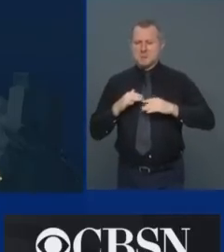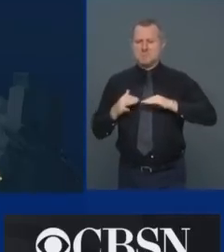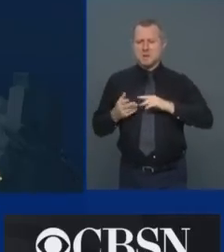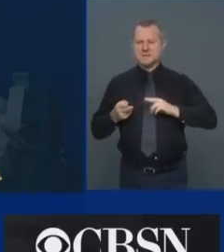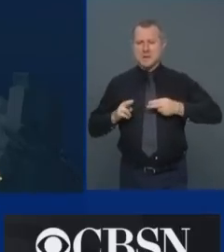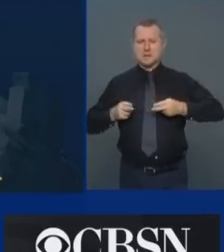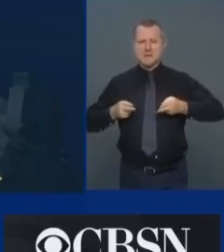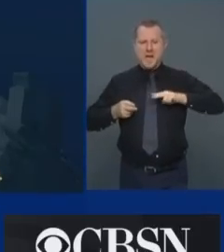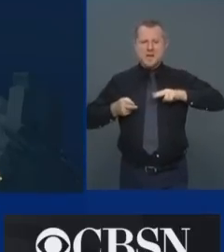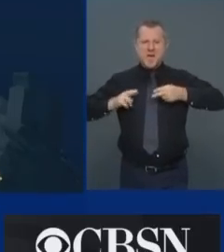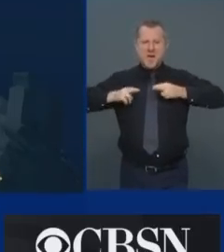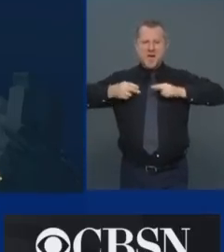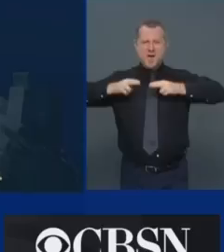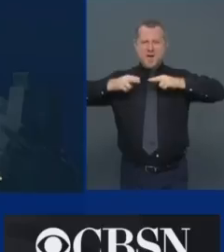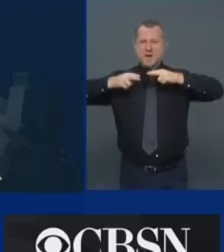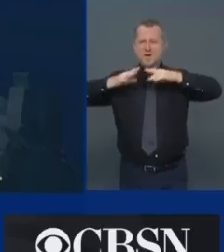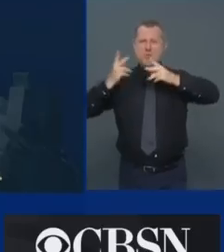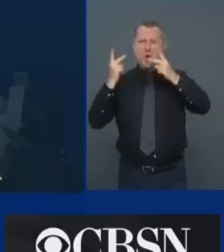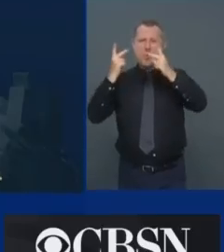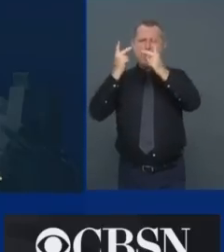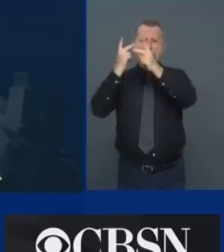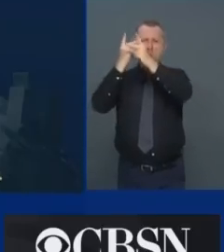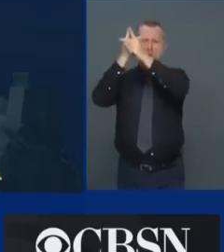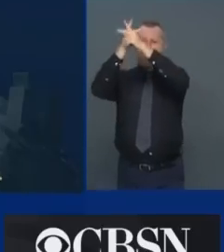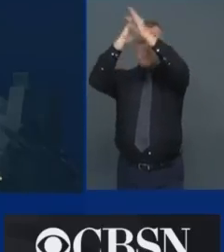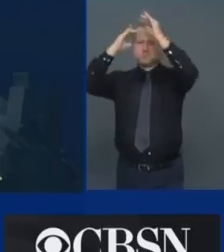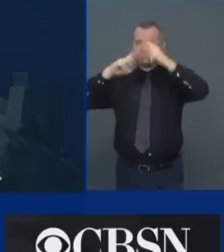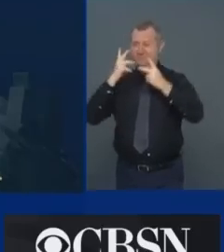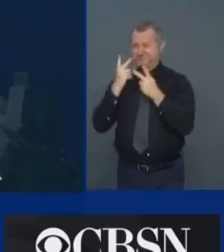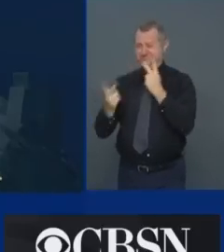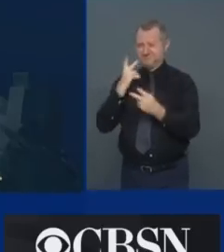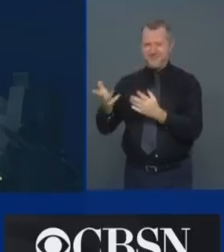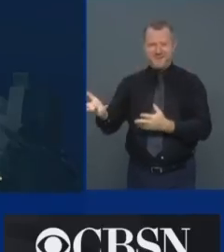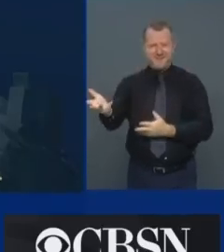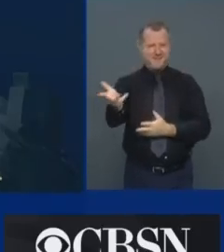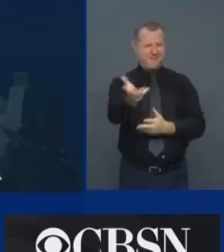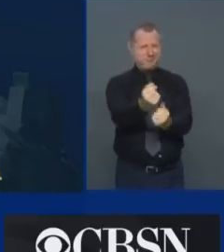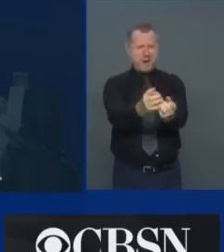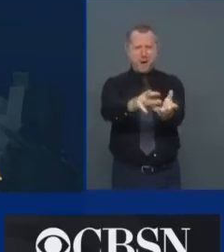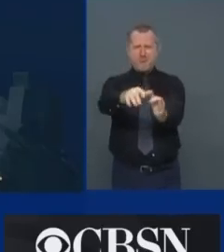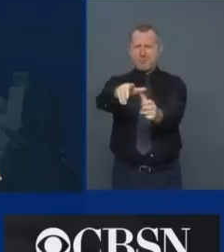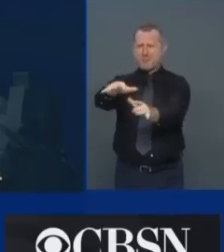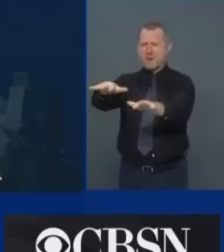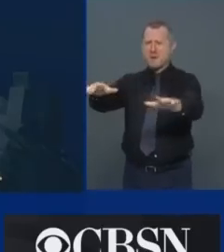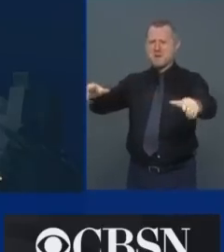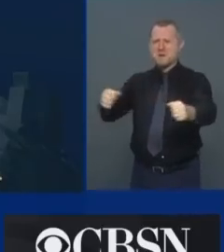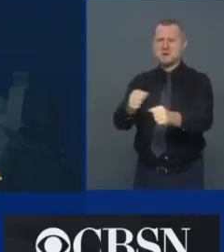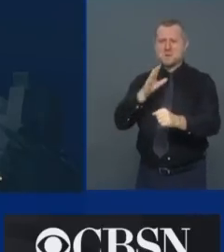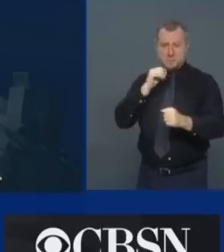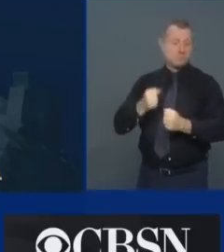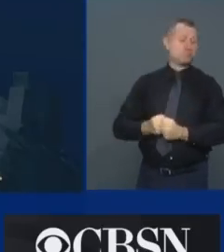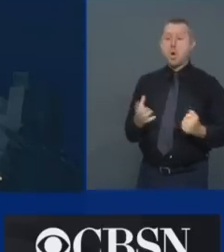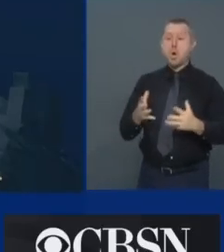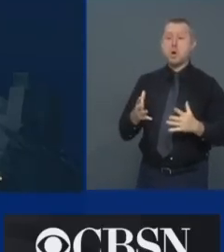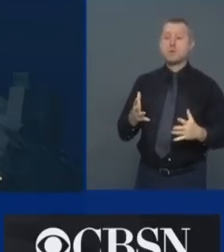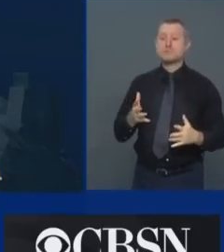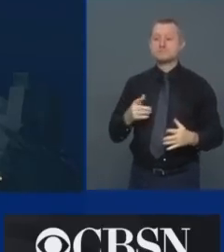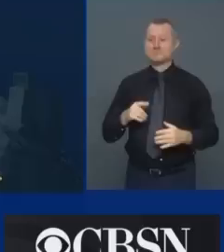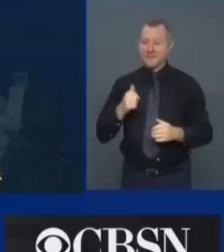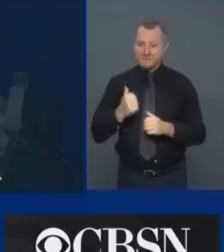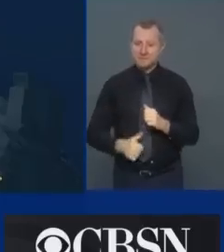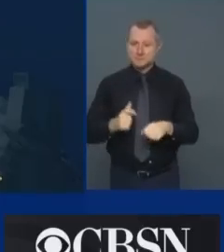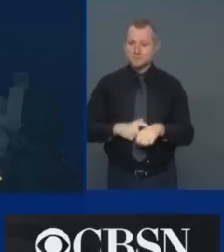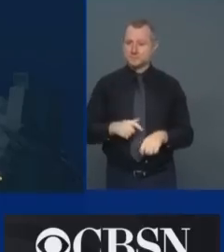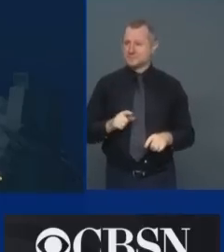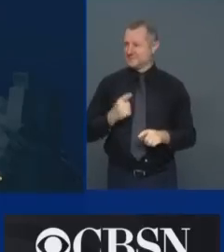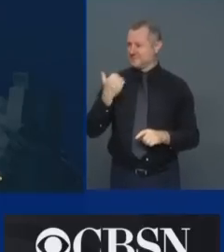gets. And that's what you're seeing. And then it explodes every time you have an incident.